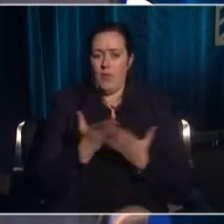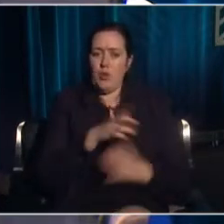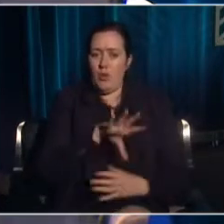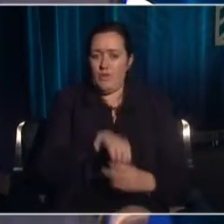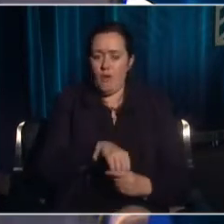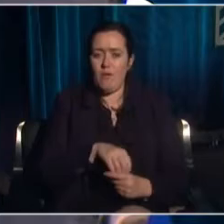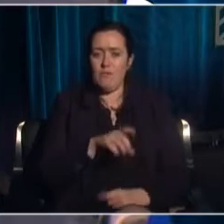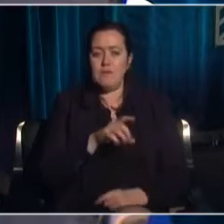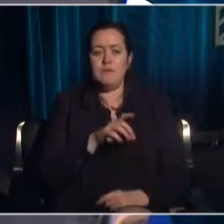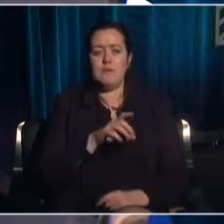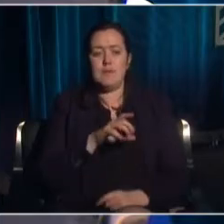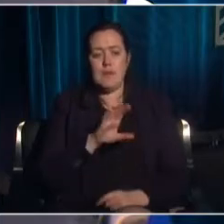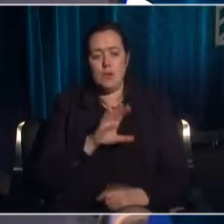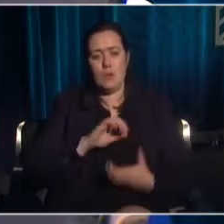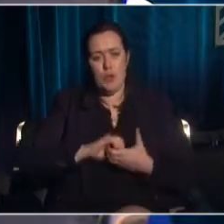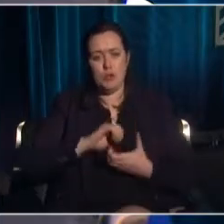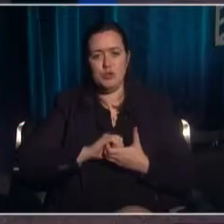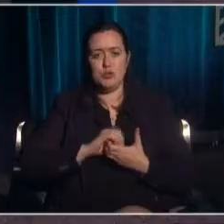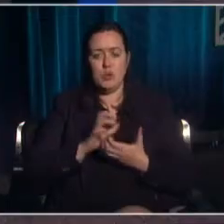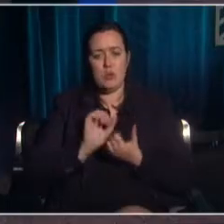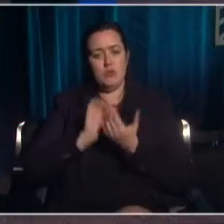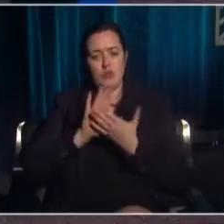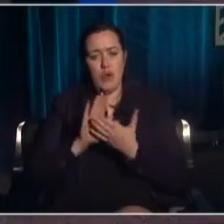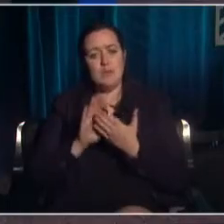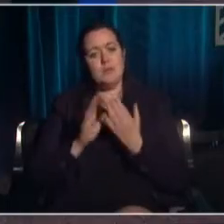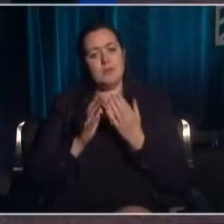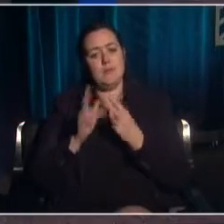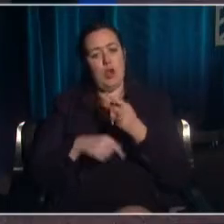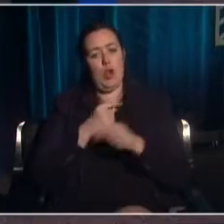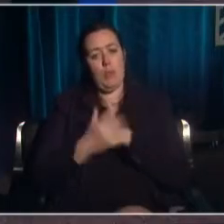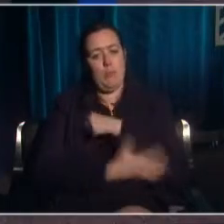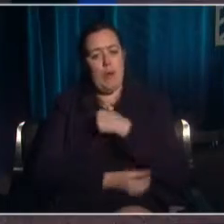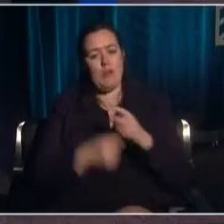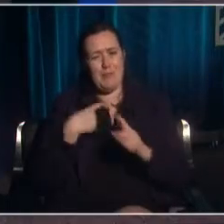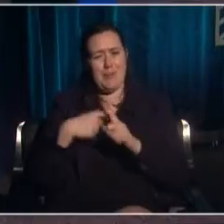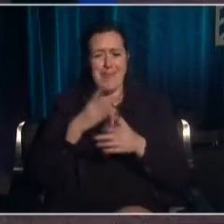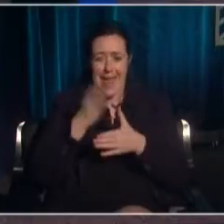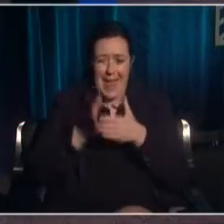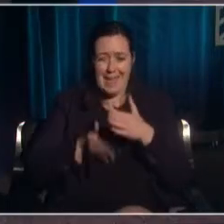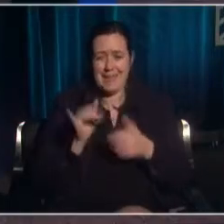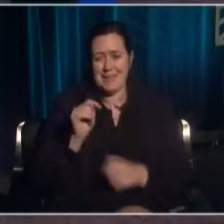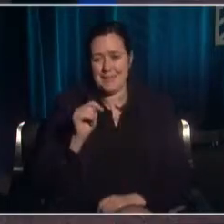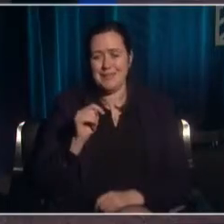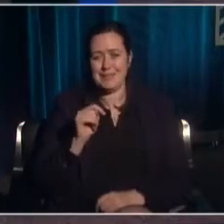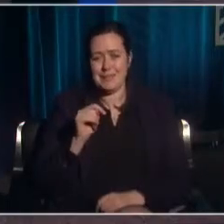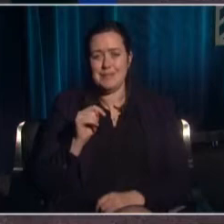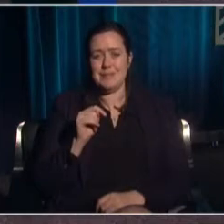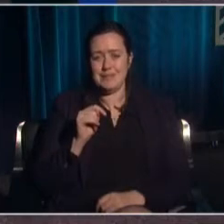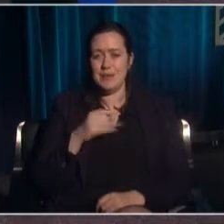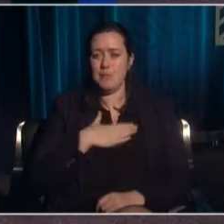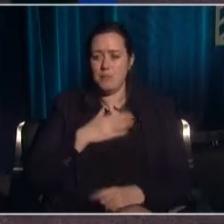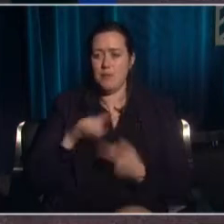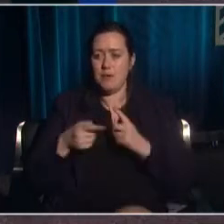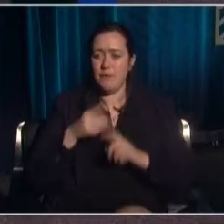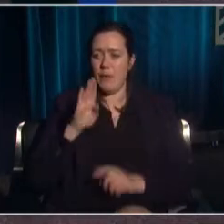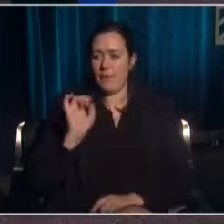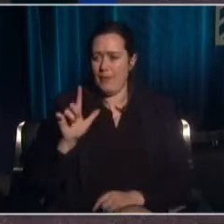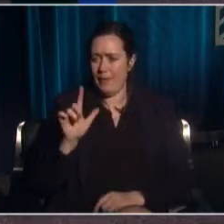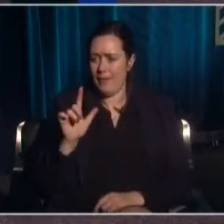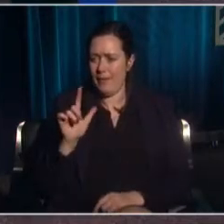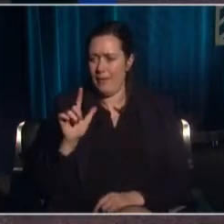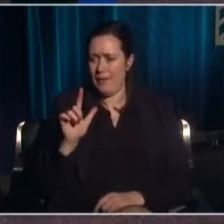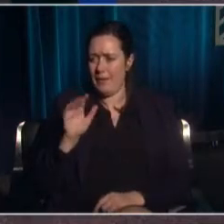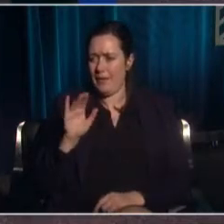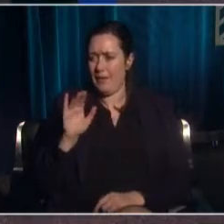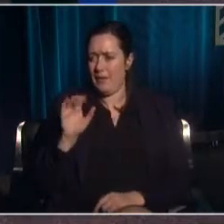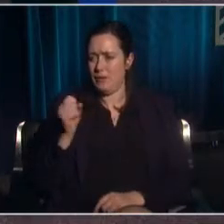want to not just address global poverty, but end it. My friend Billy Shore tried to take on ending poverty in the US, and he said, I shouldn't have set a